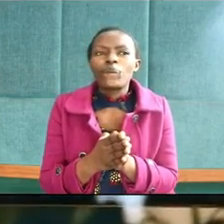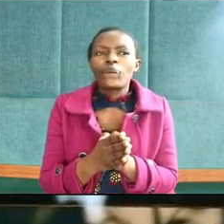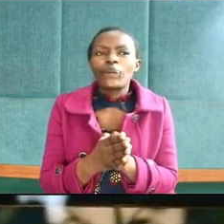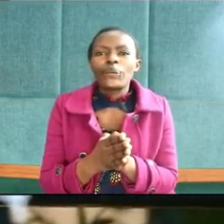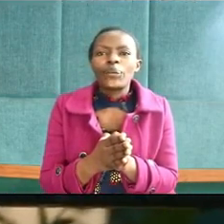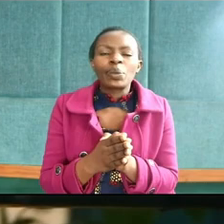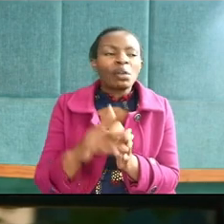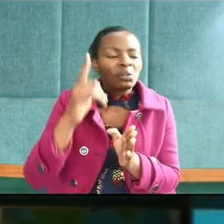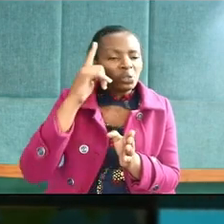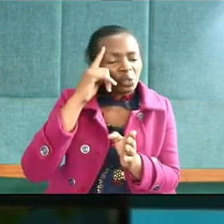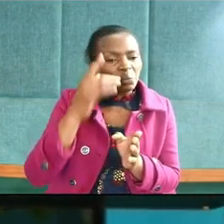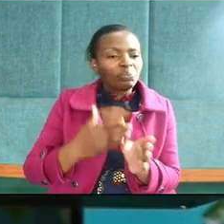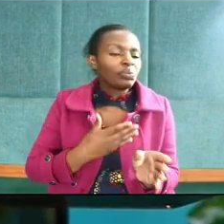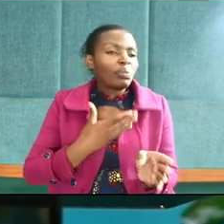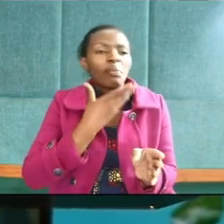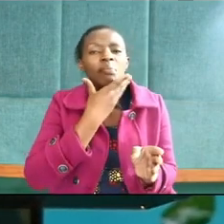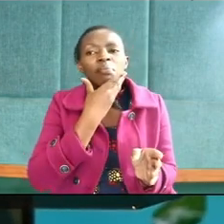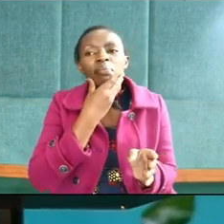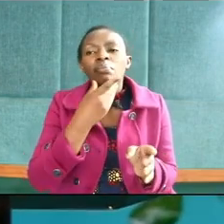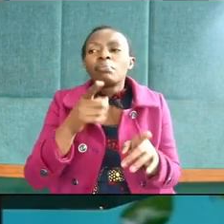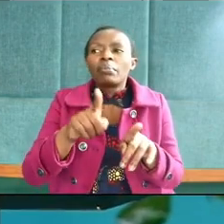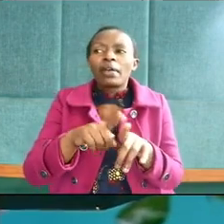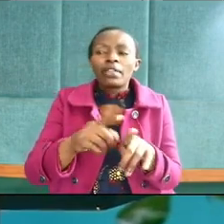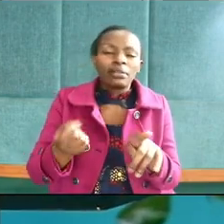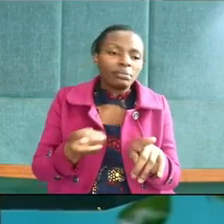You know, my brothers and sisters,